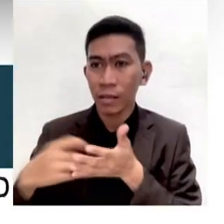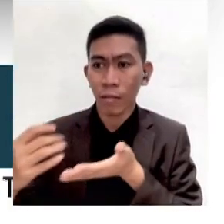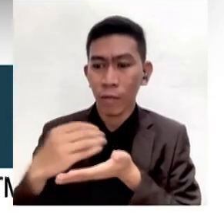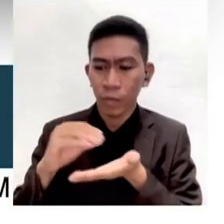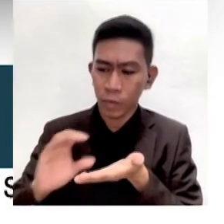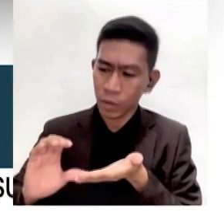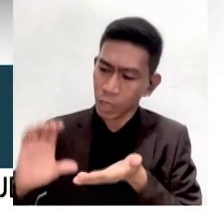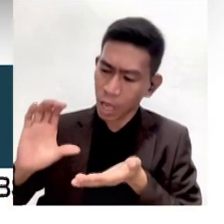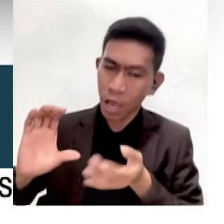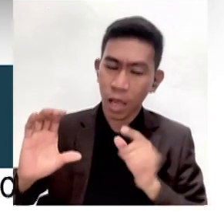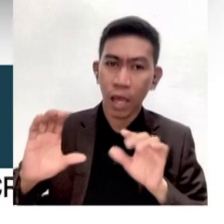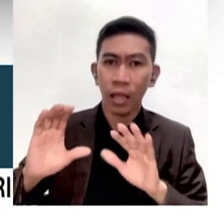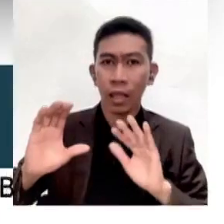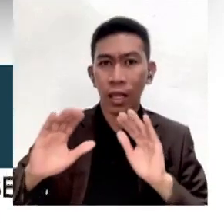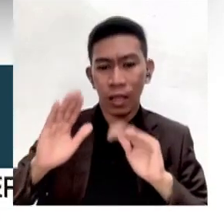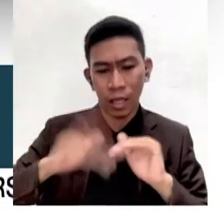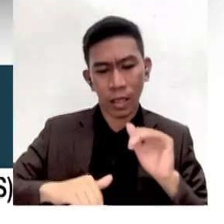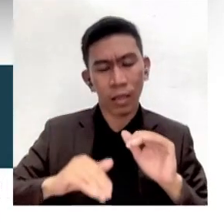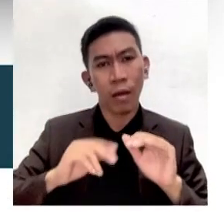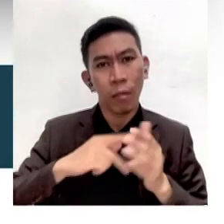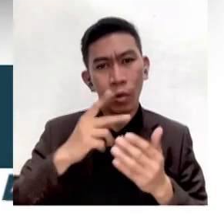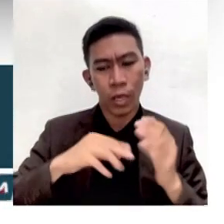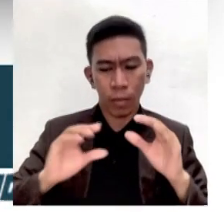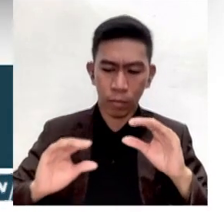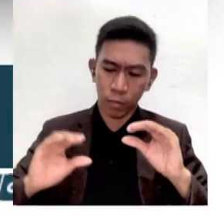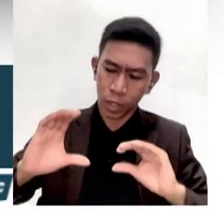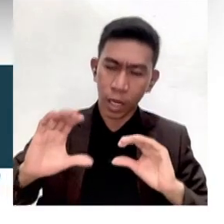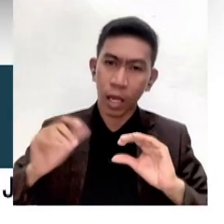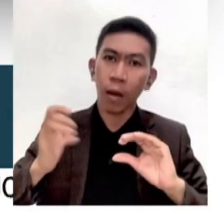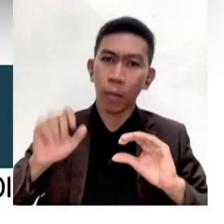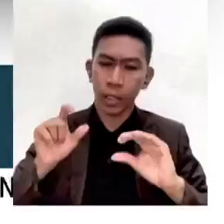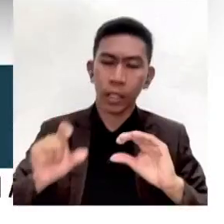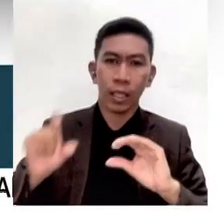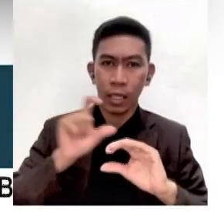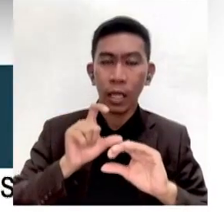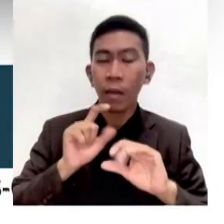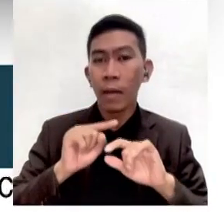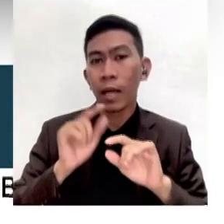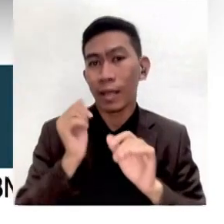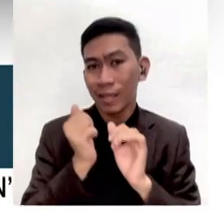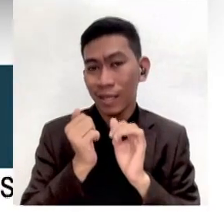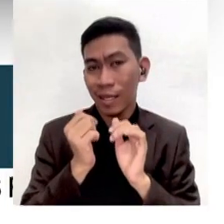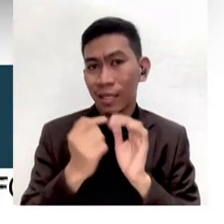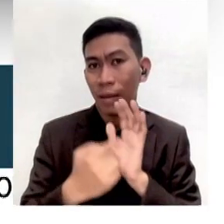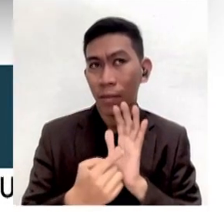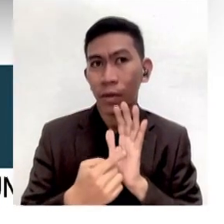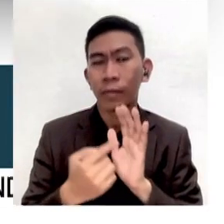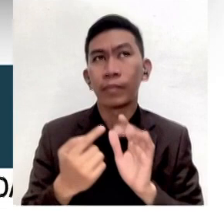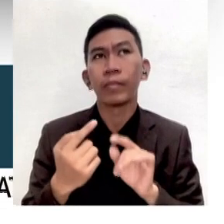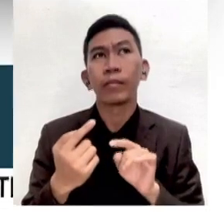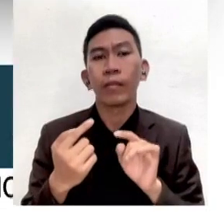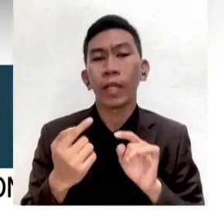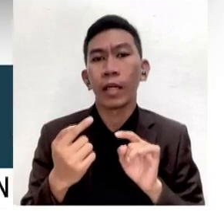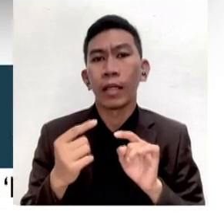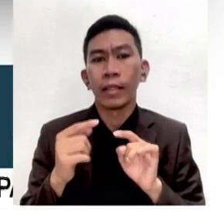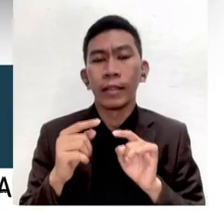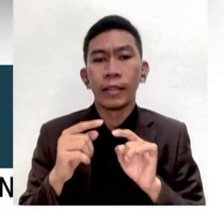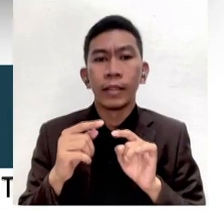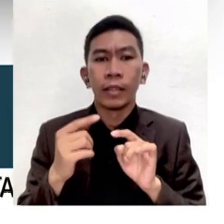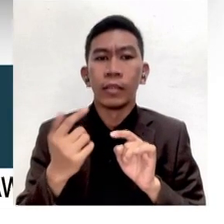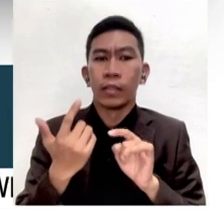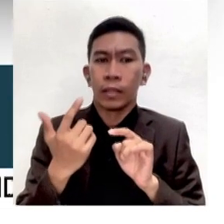program ng pamahalaan. Halimbawa lang, kung ang program na revenue na taxes ay 1